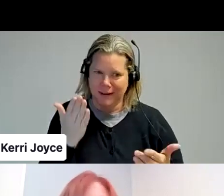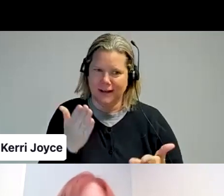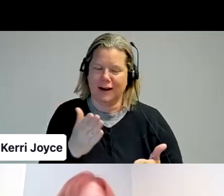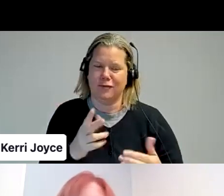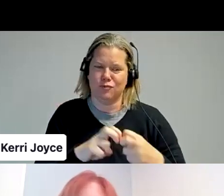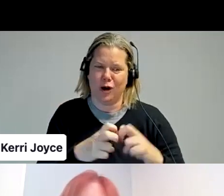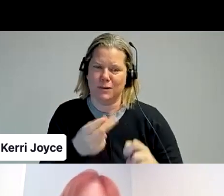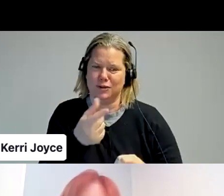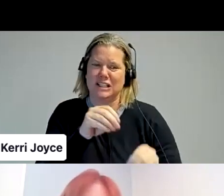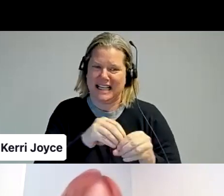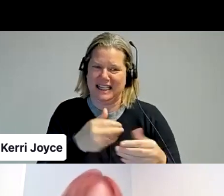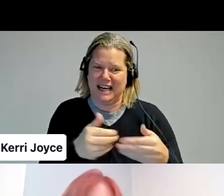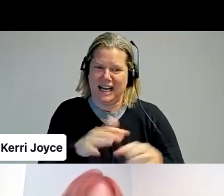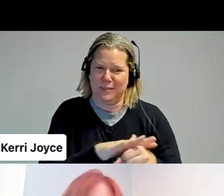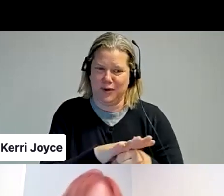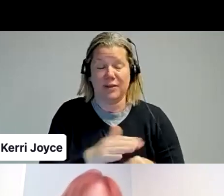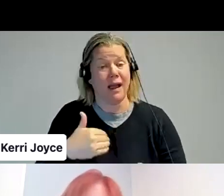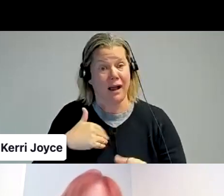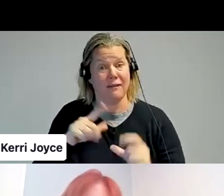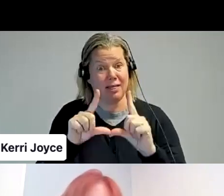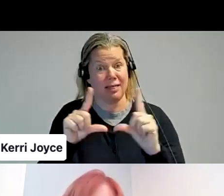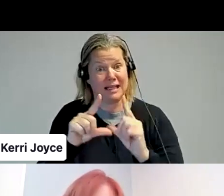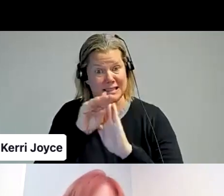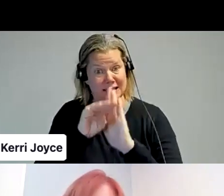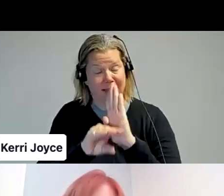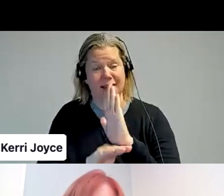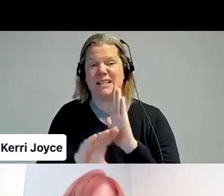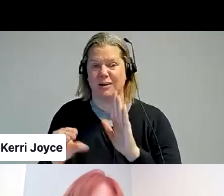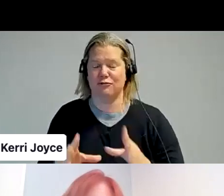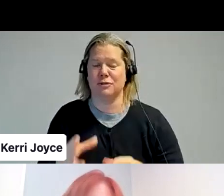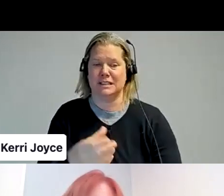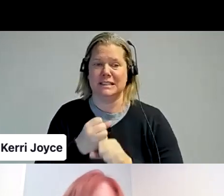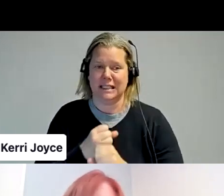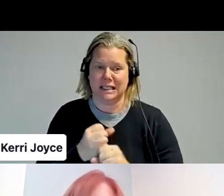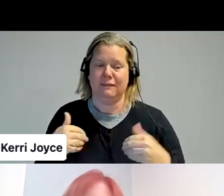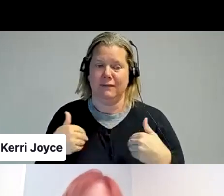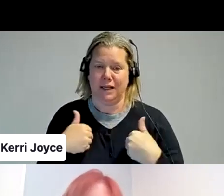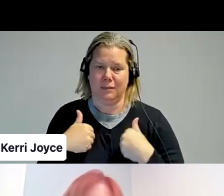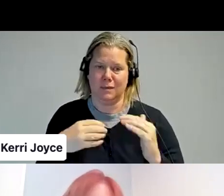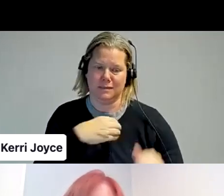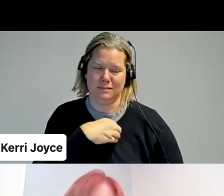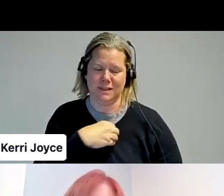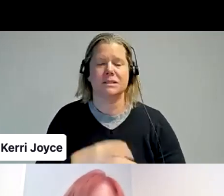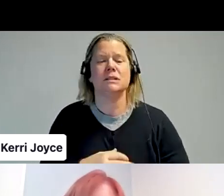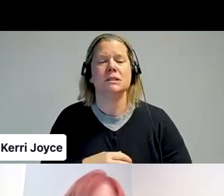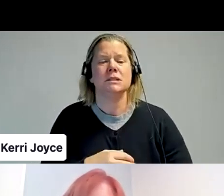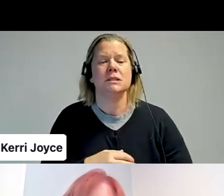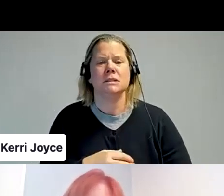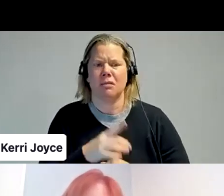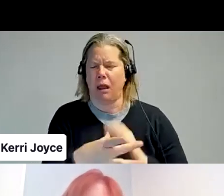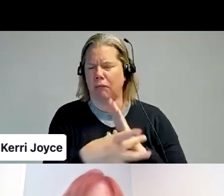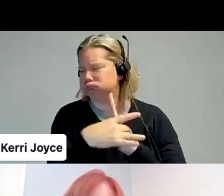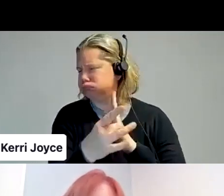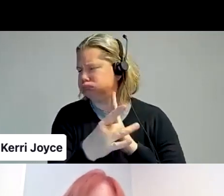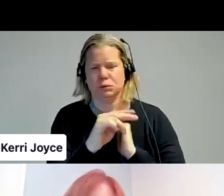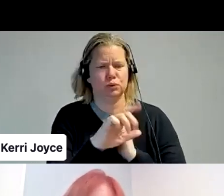have access to the town licensing list and receive animal complaints. ACOs have valuable expertise and